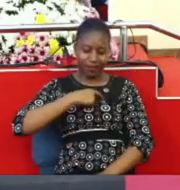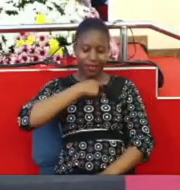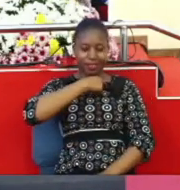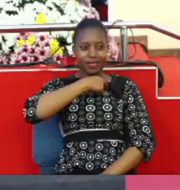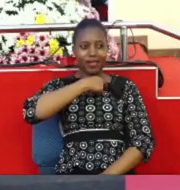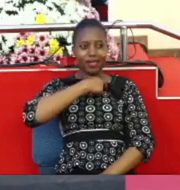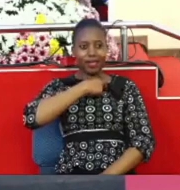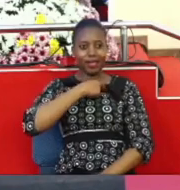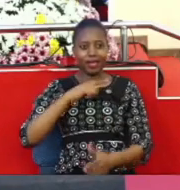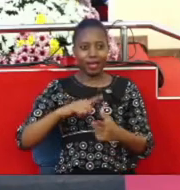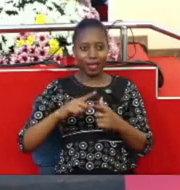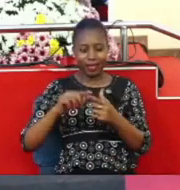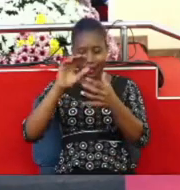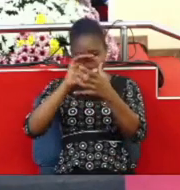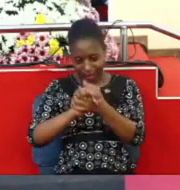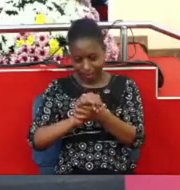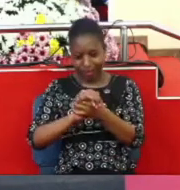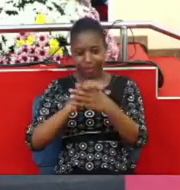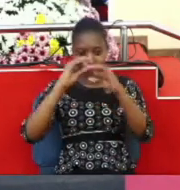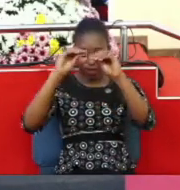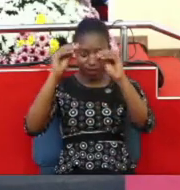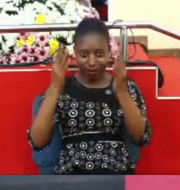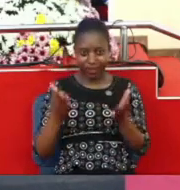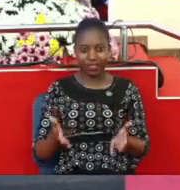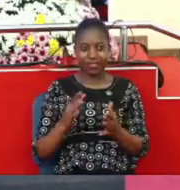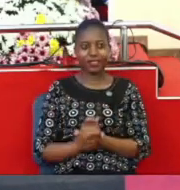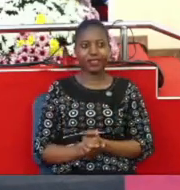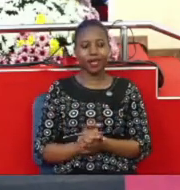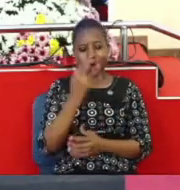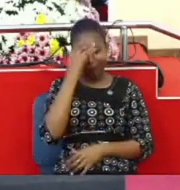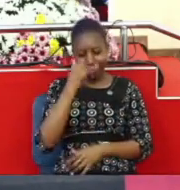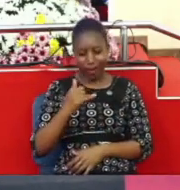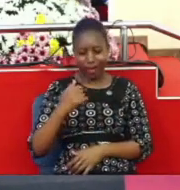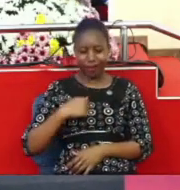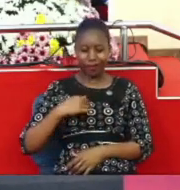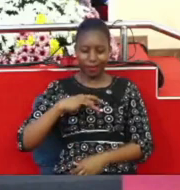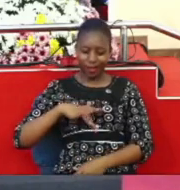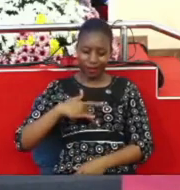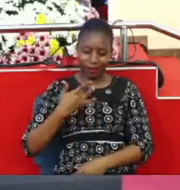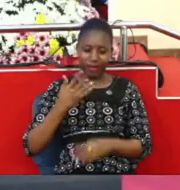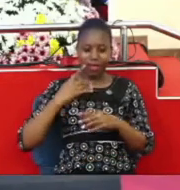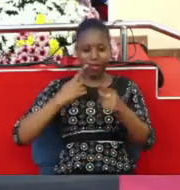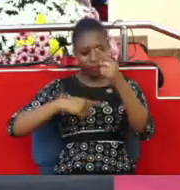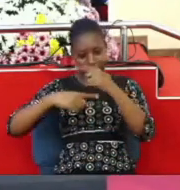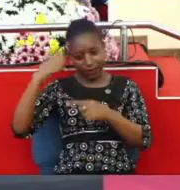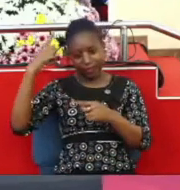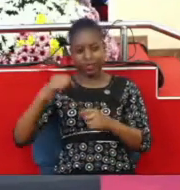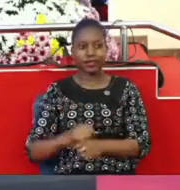and greeted him. Oh, the feeling of victory. May God cause you to feel the